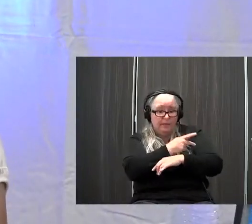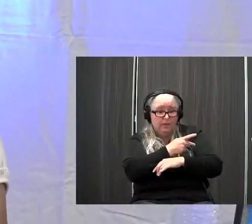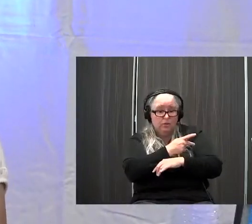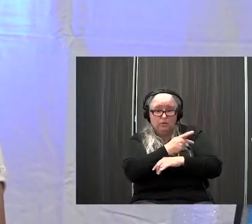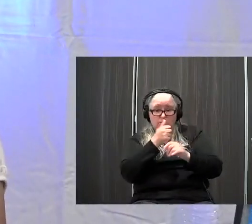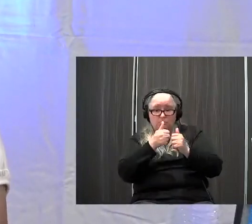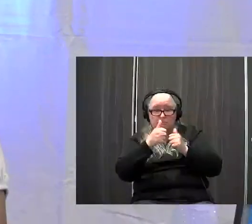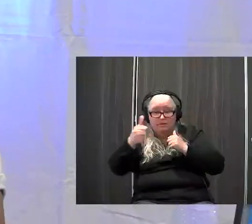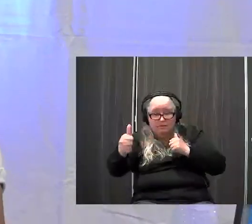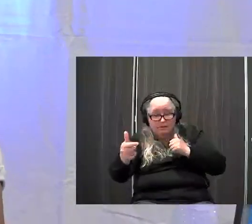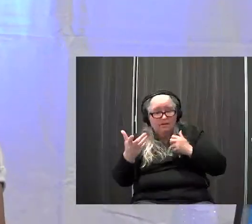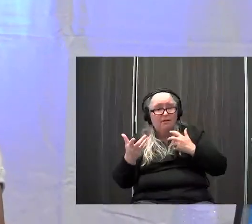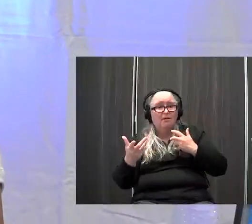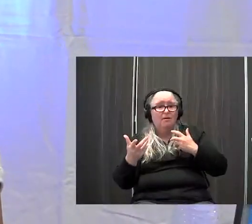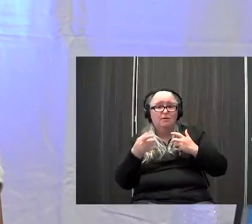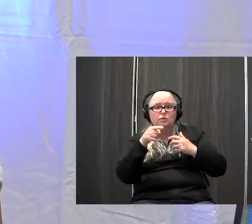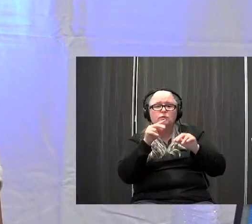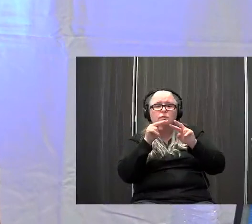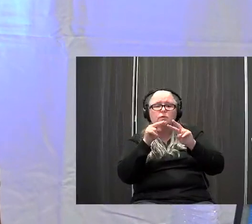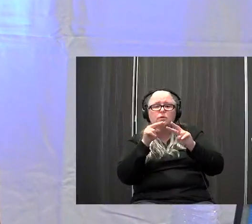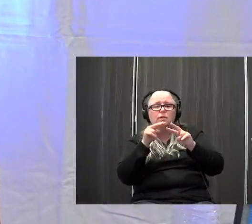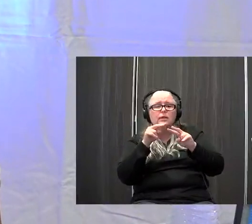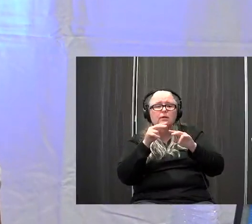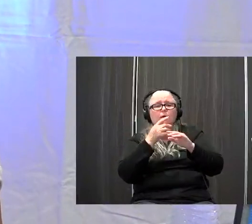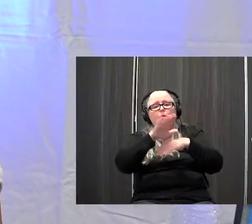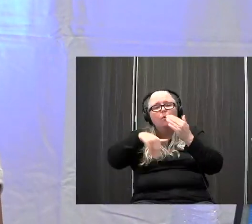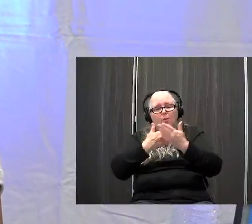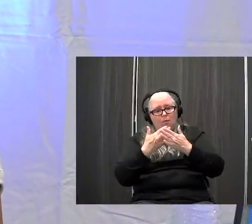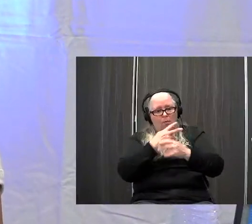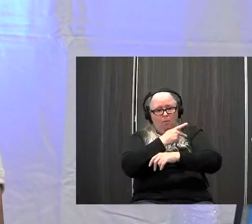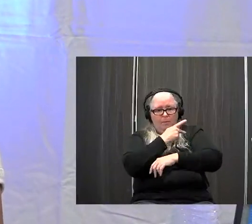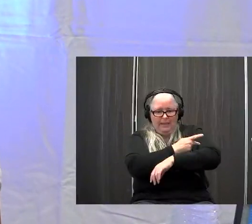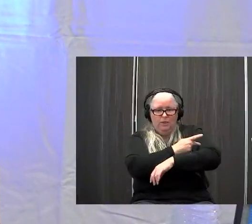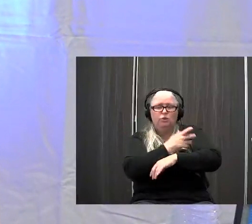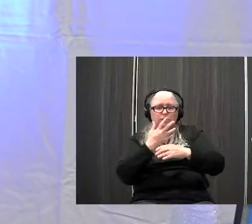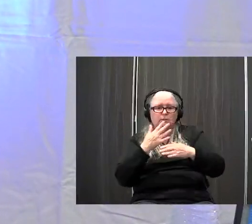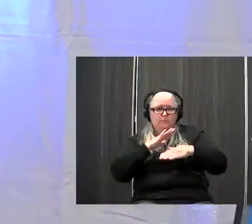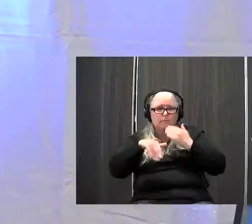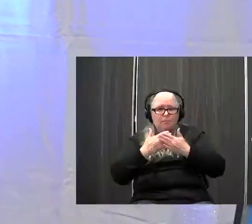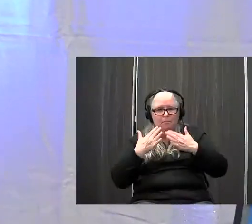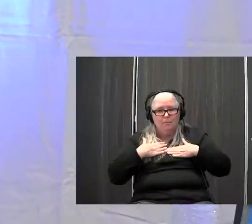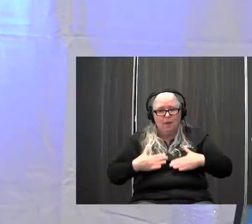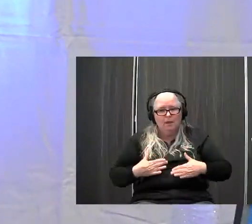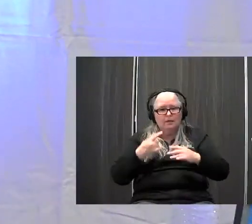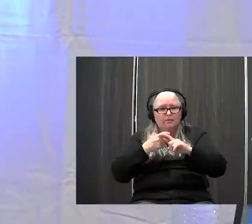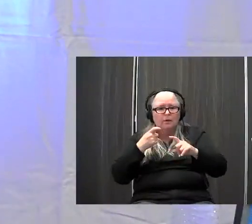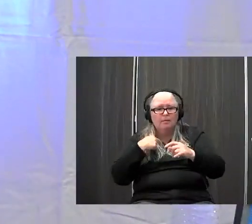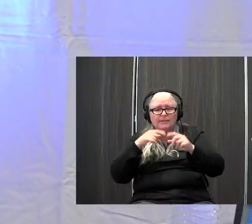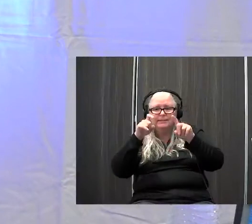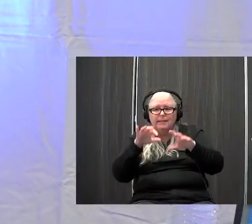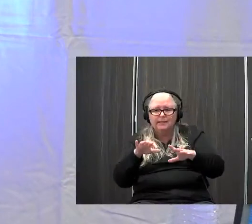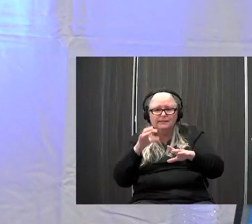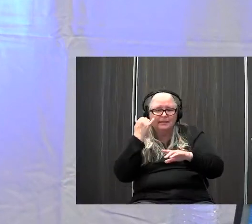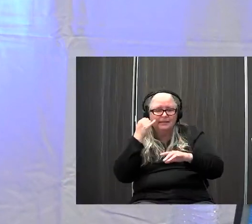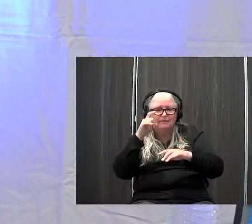away, just looking and assessing the whole patient from the genetic standpoint, seeing if there might be any testing that needs to be done,